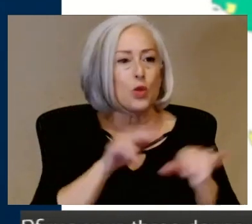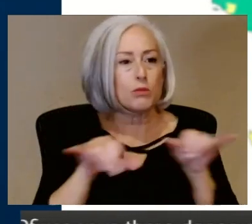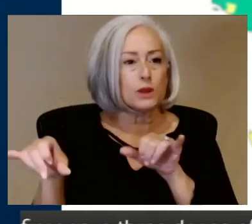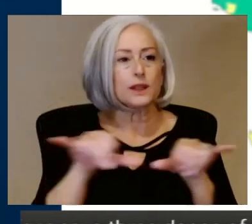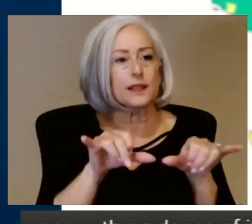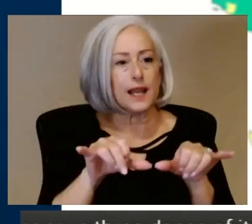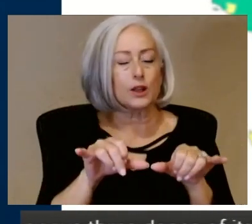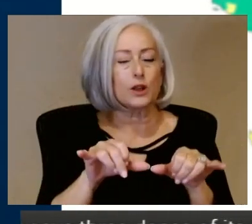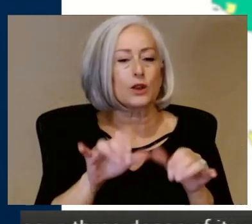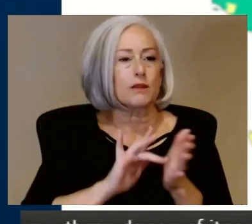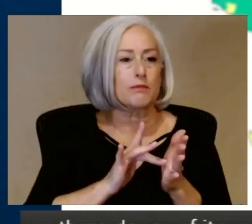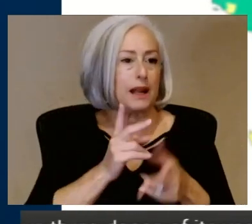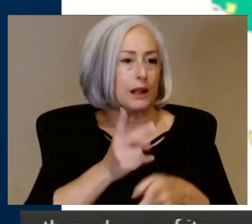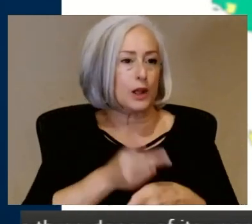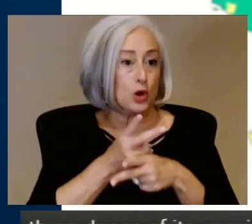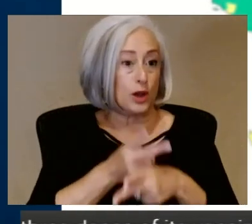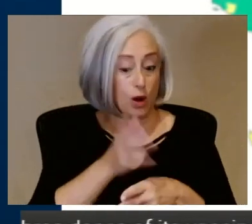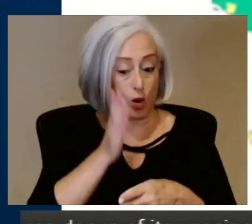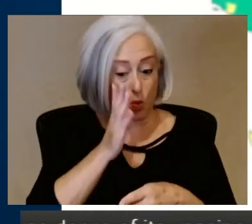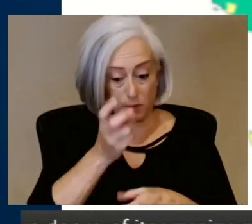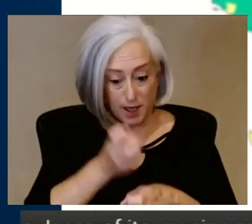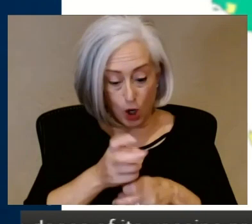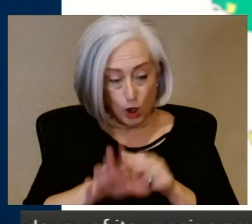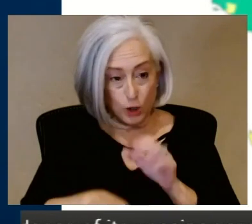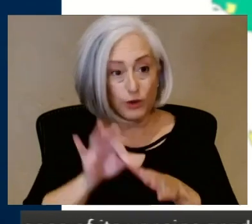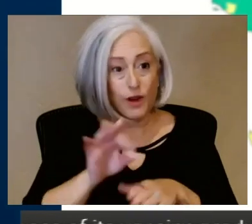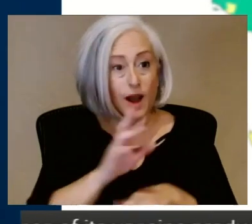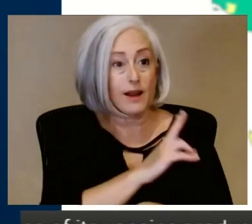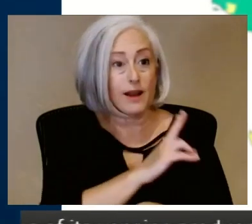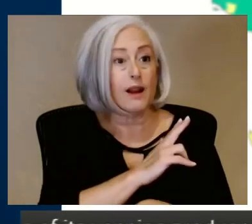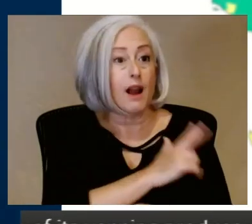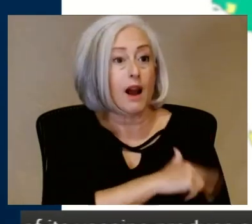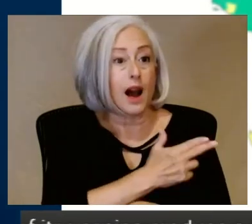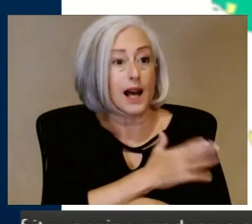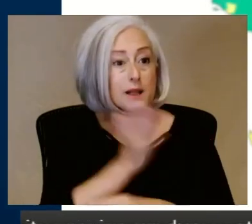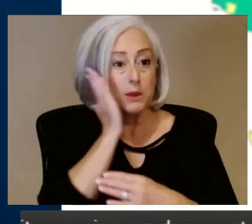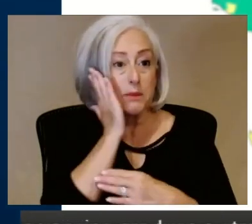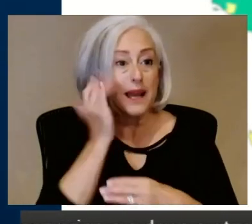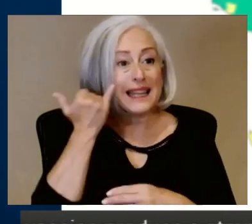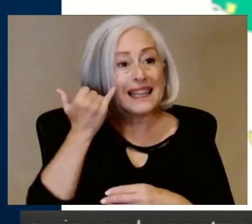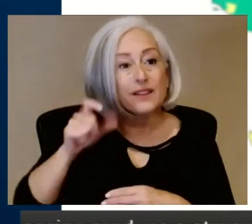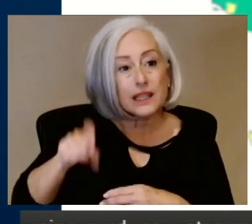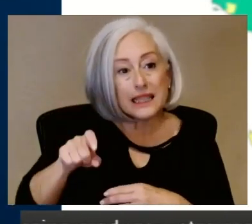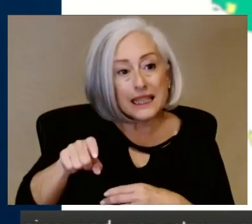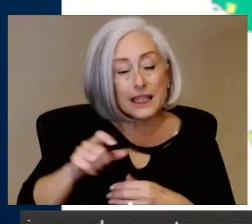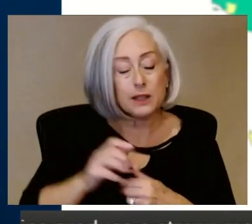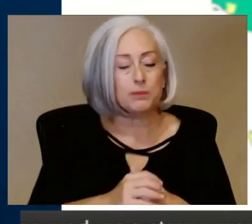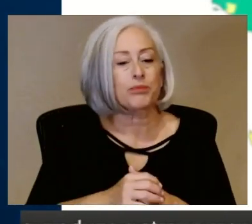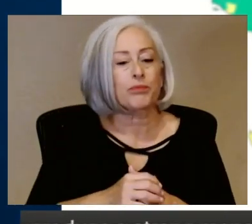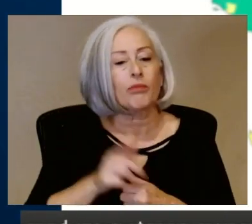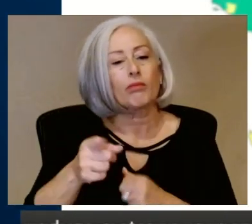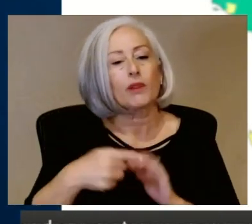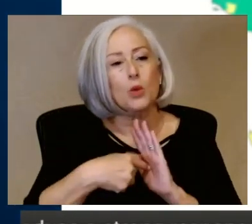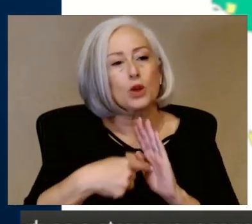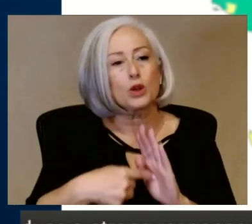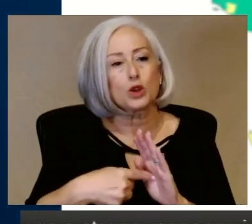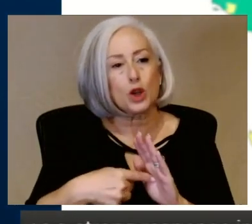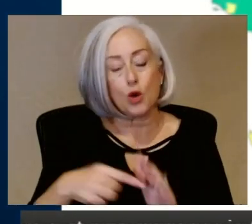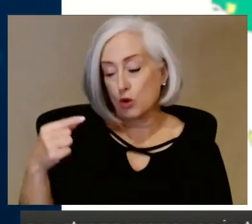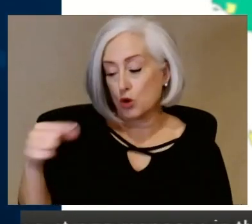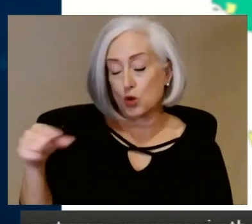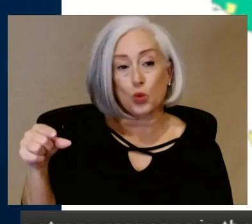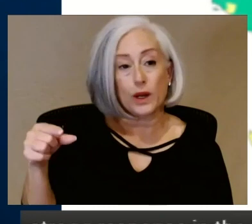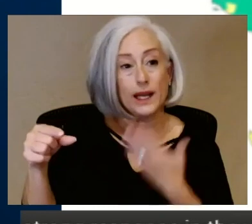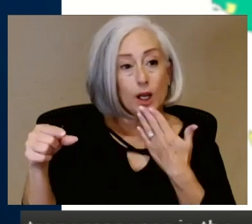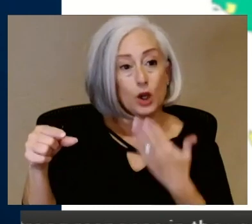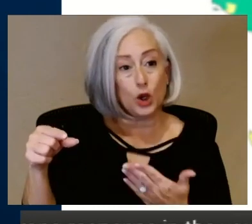care. Would it be difficult for you to find a hospital bed for you if you needed it? And so this is going to show green means good, as you might